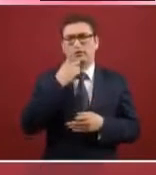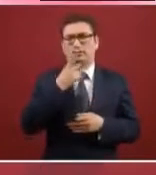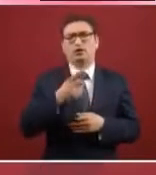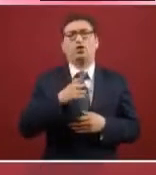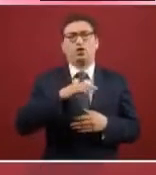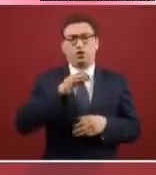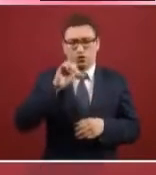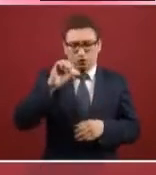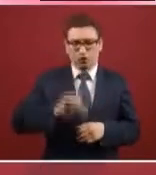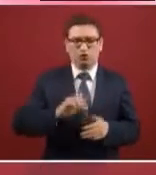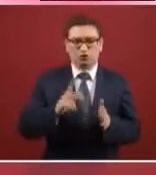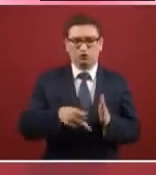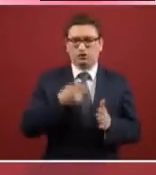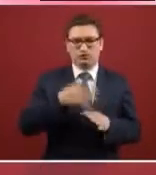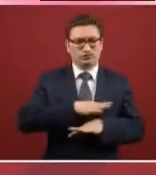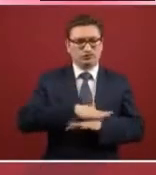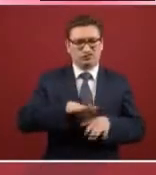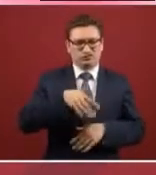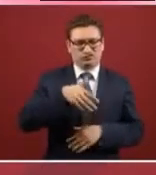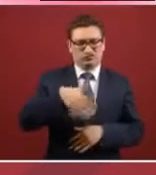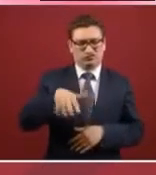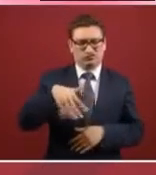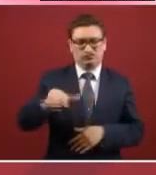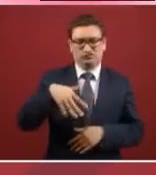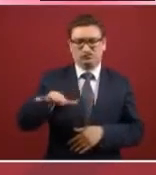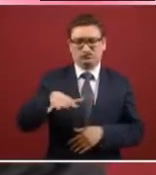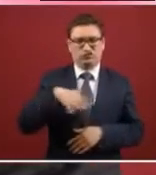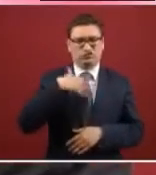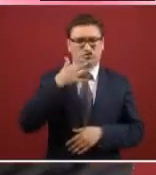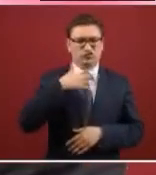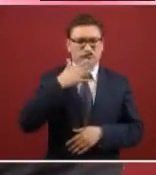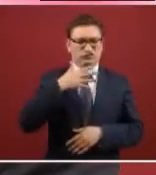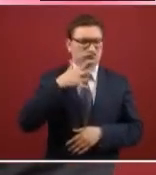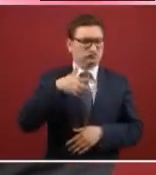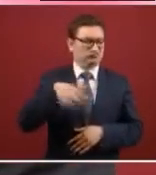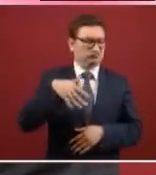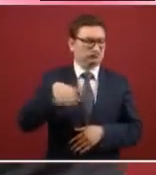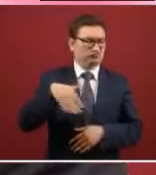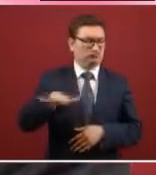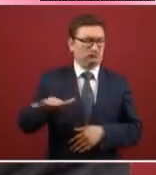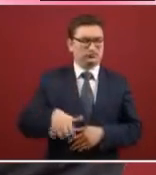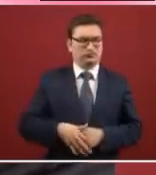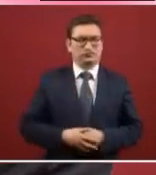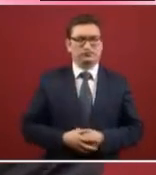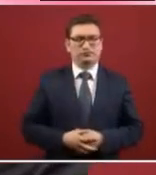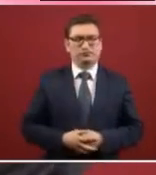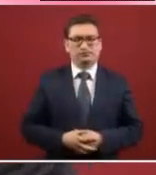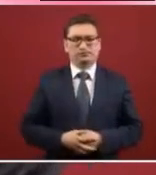it now. Fuchi. Fuchi. With corruption, that means it stinks.